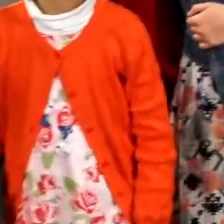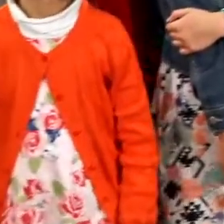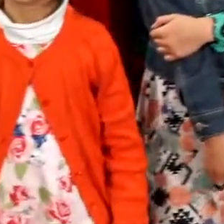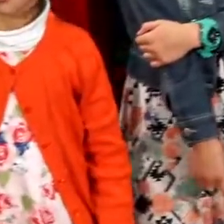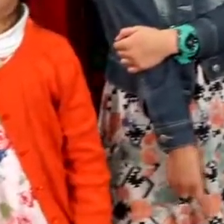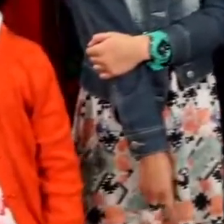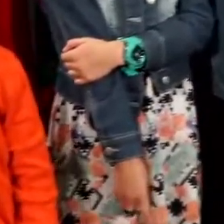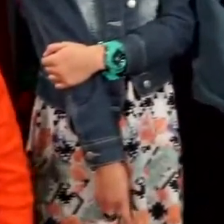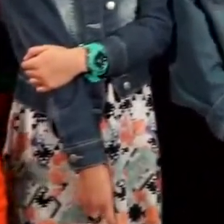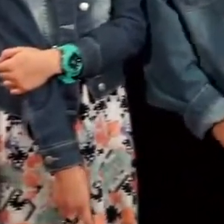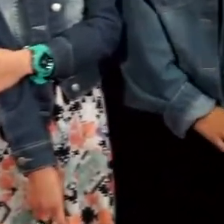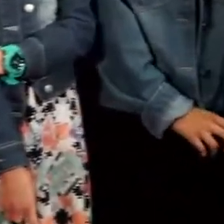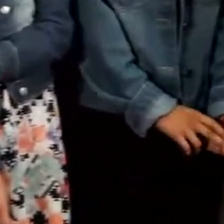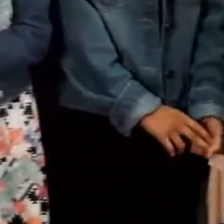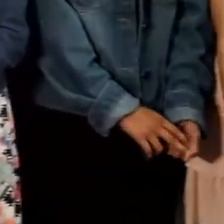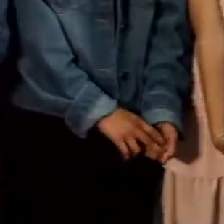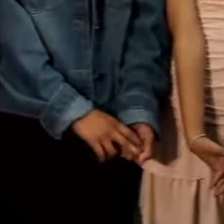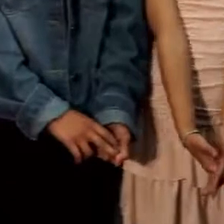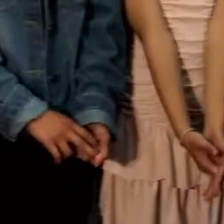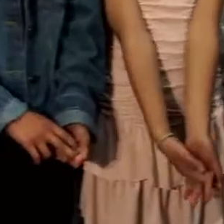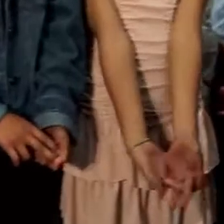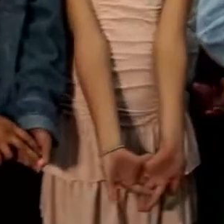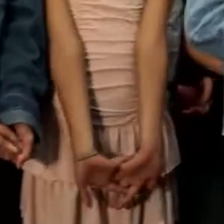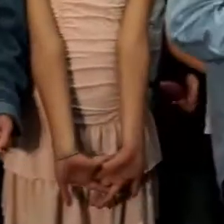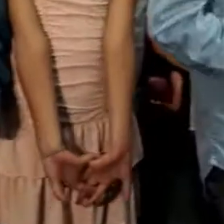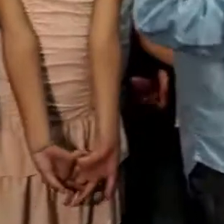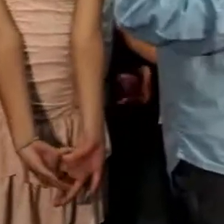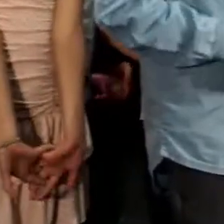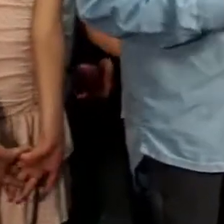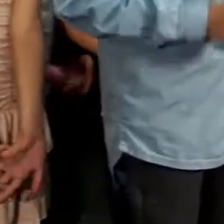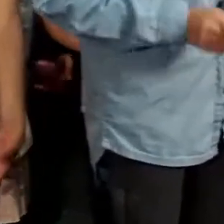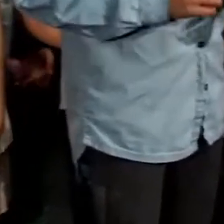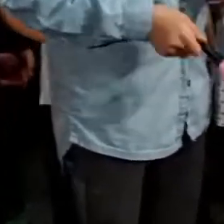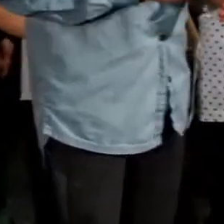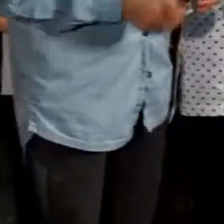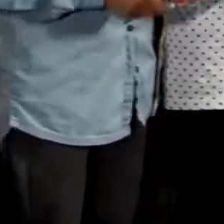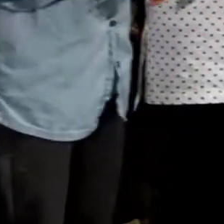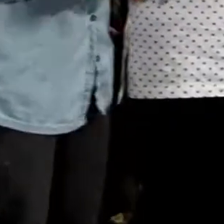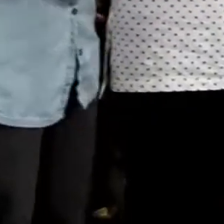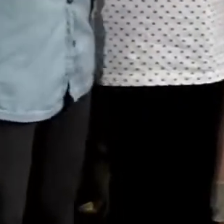Jesus was me.